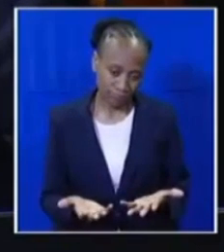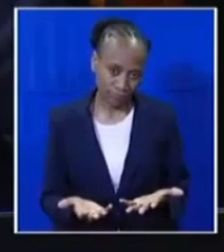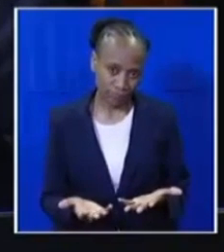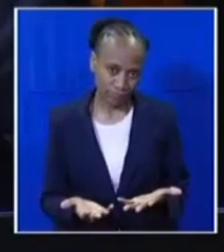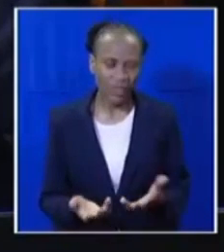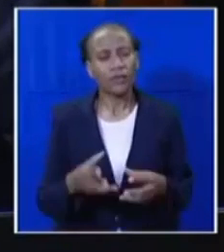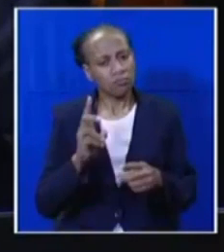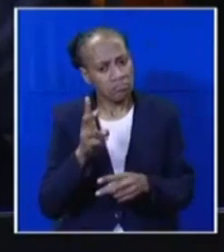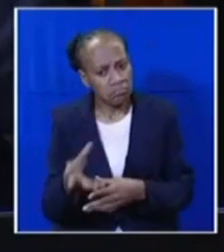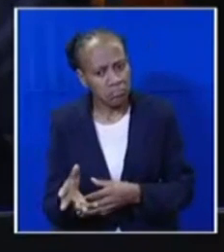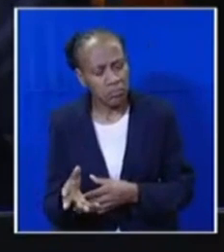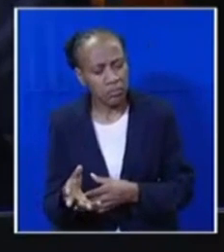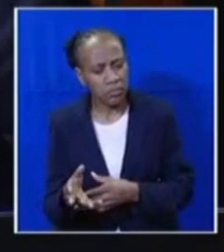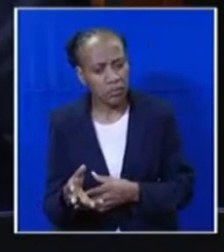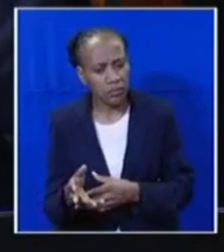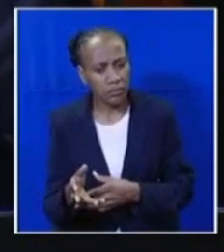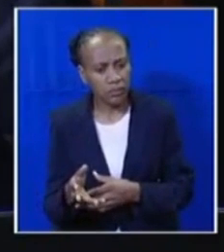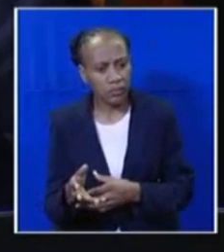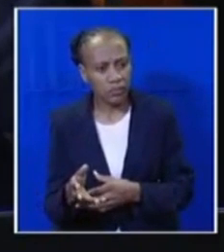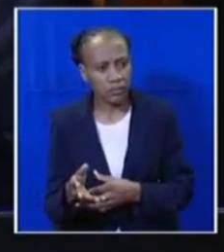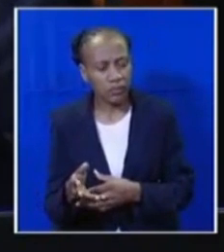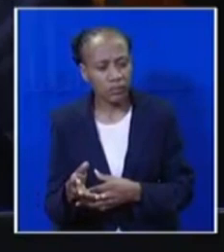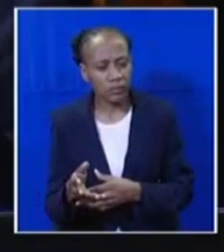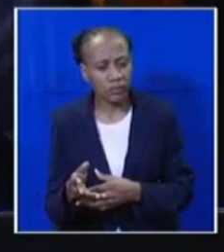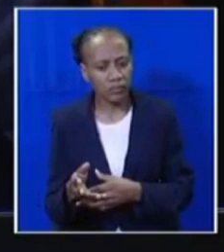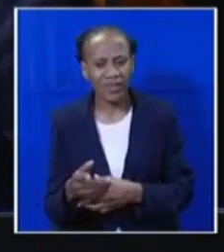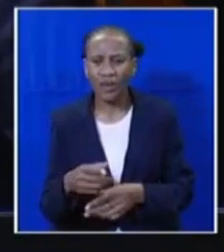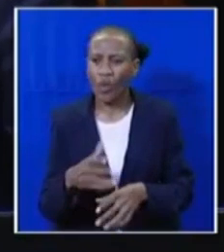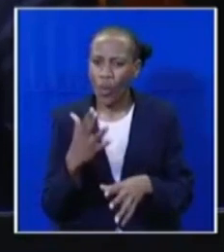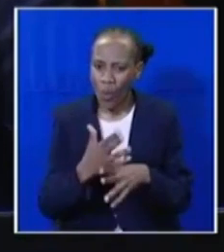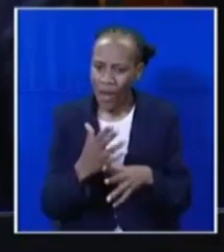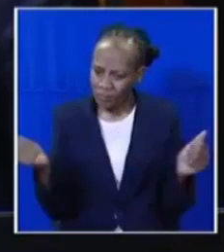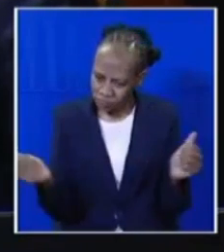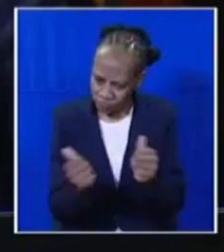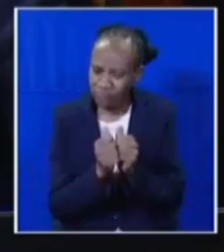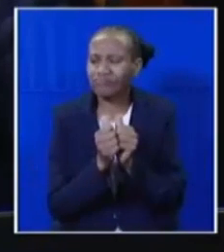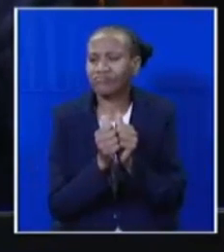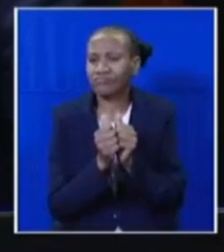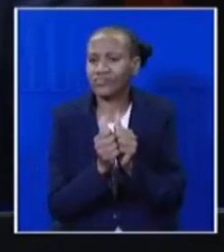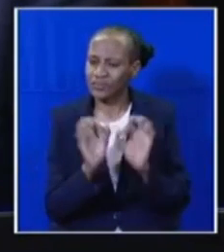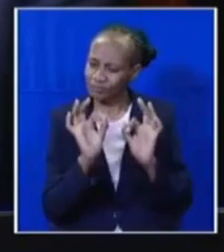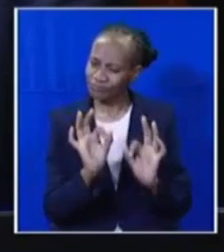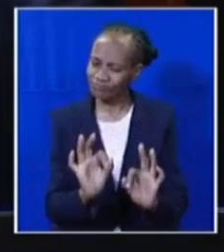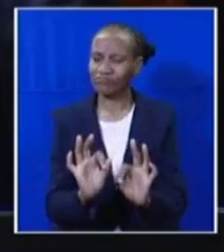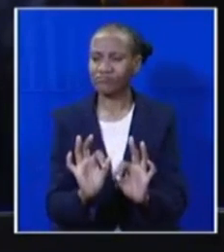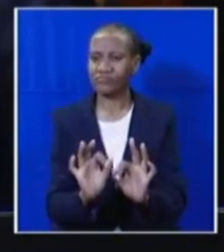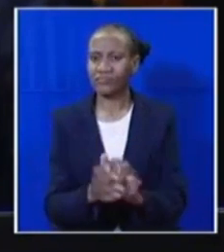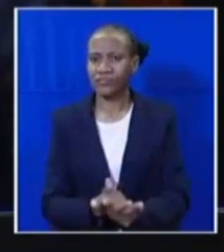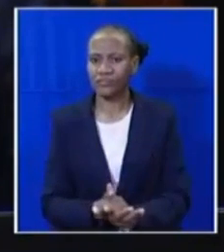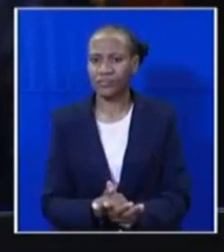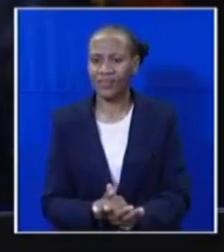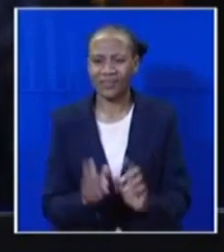And also just at the level of decency between ourselves, we work together here. It shouldn't be okay to throw